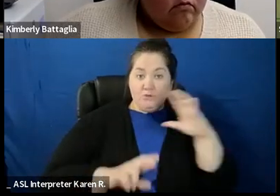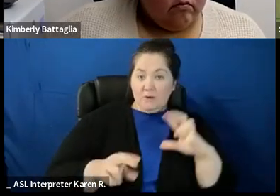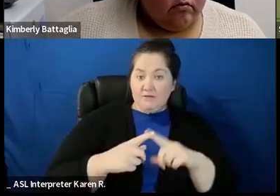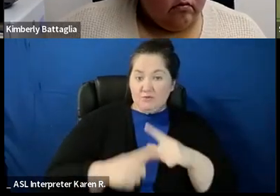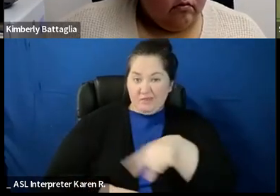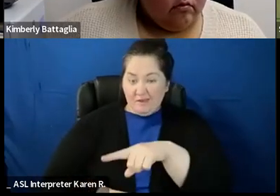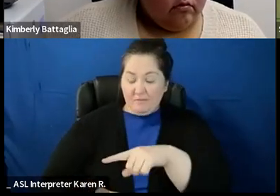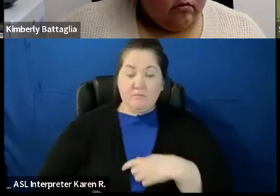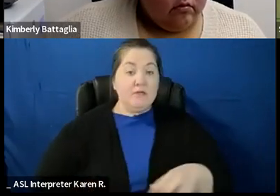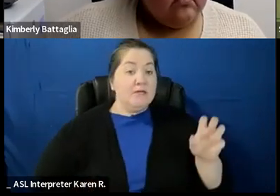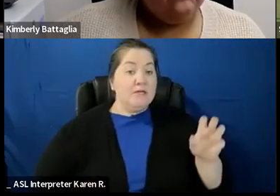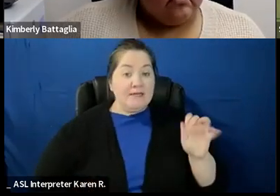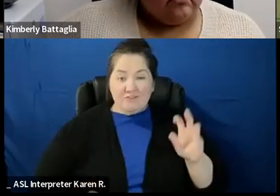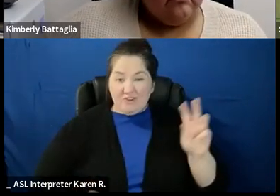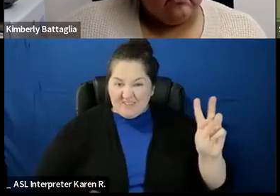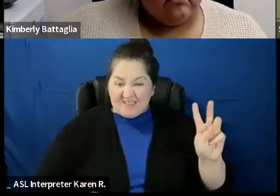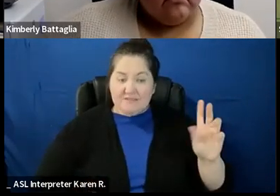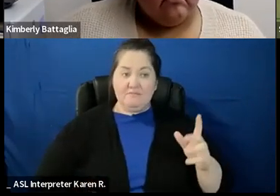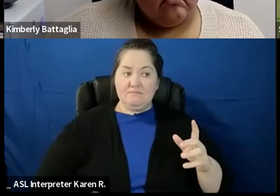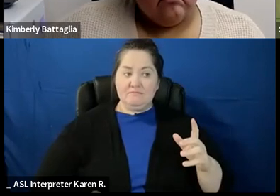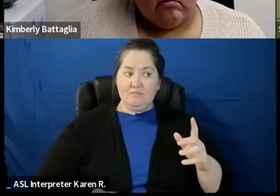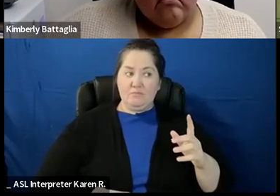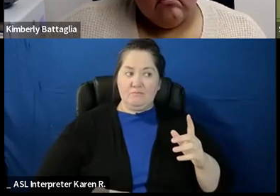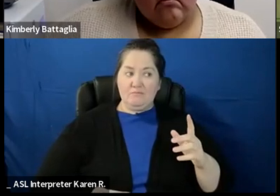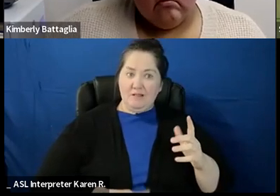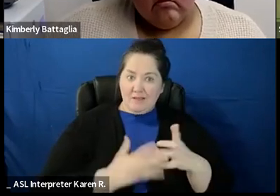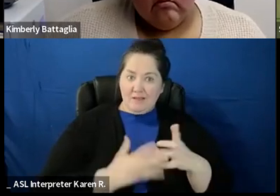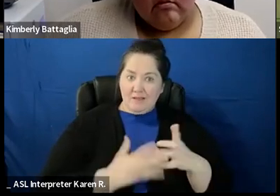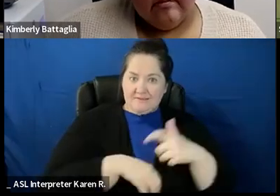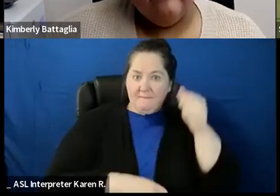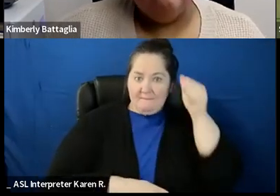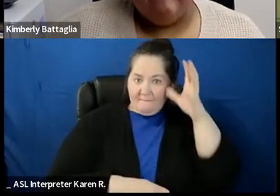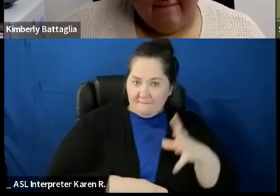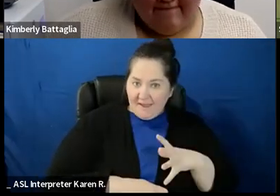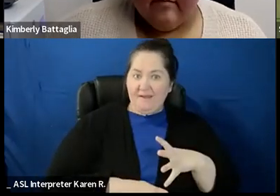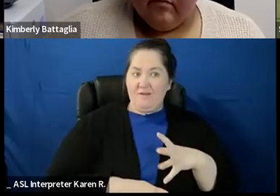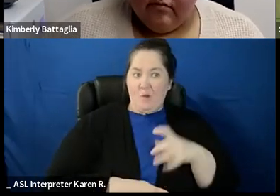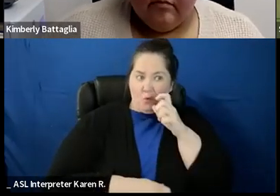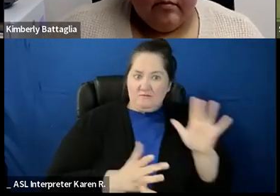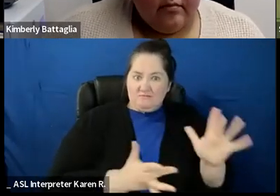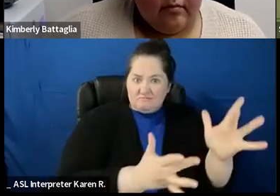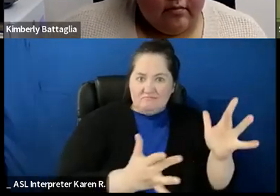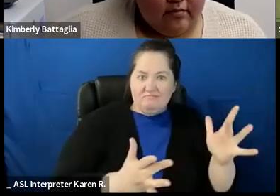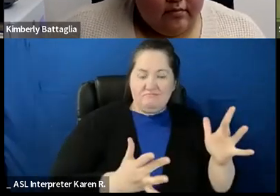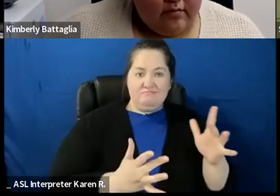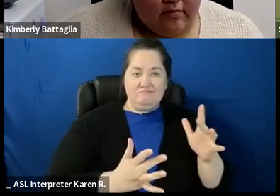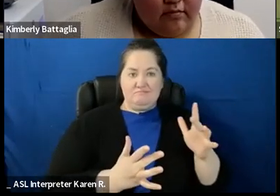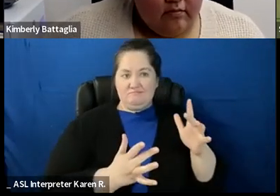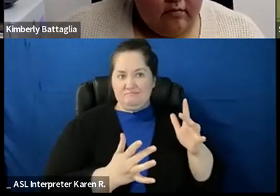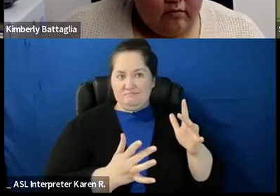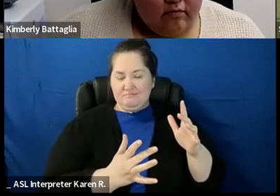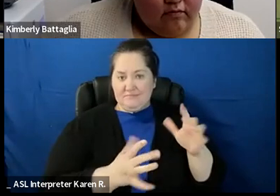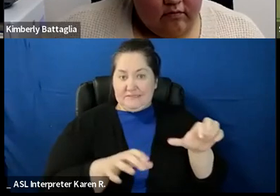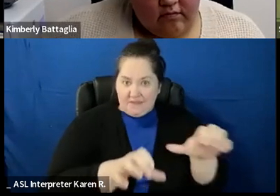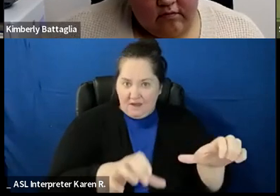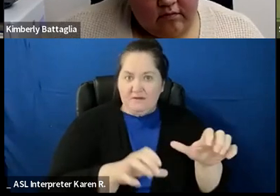a lot of the time, and it's by a male's hand, you don't want to open up to them, and then if they are being taken down